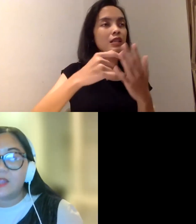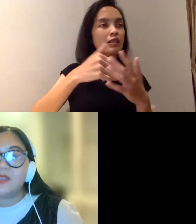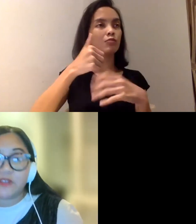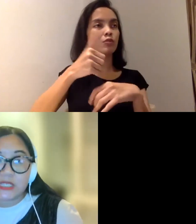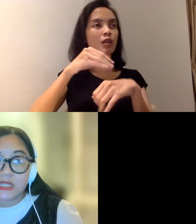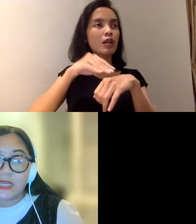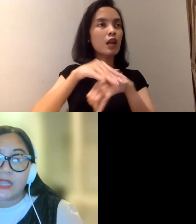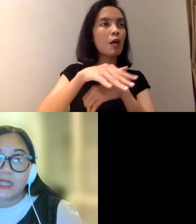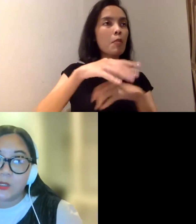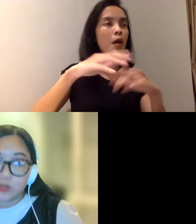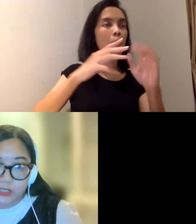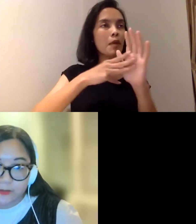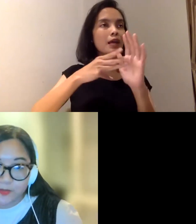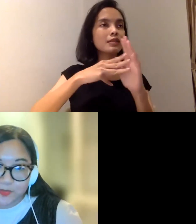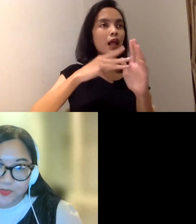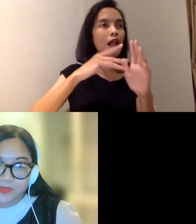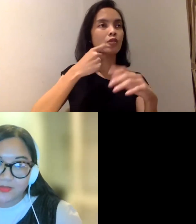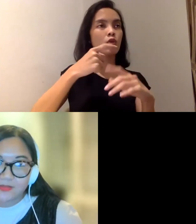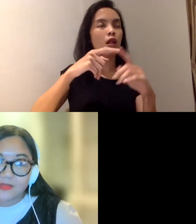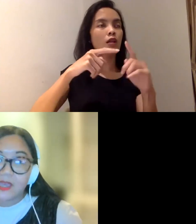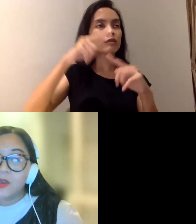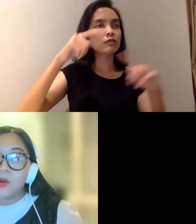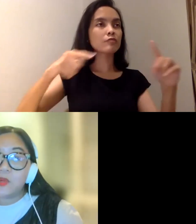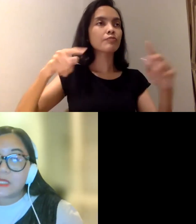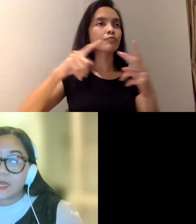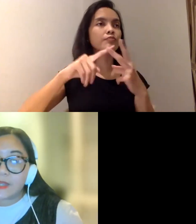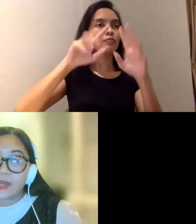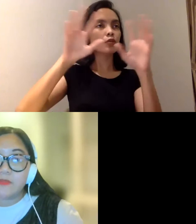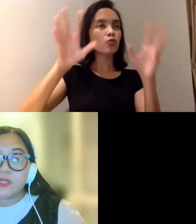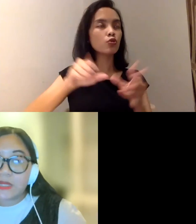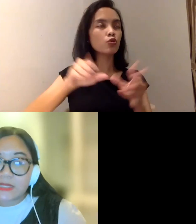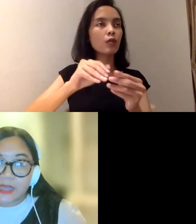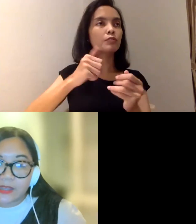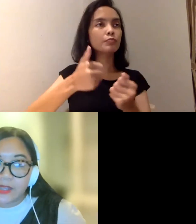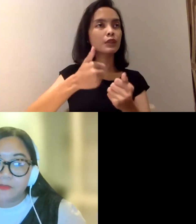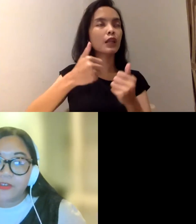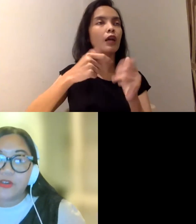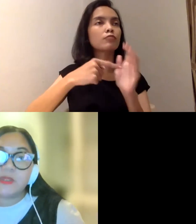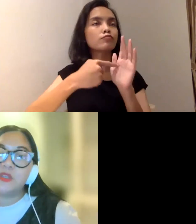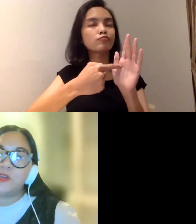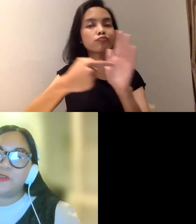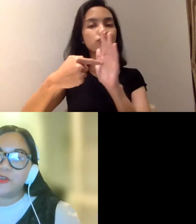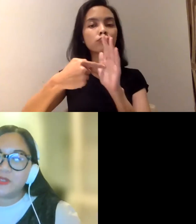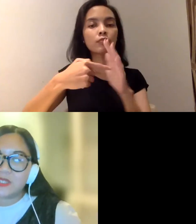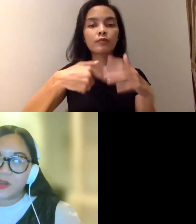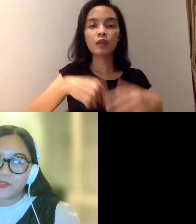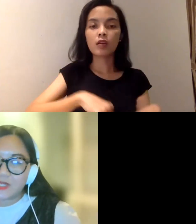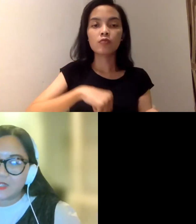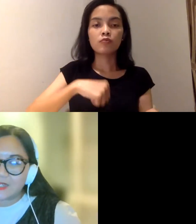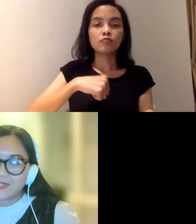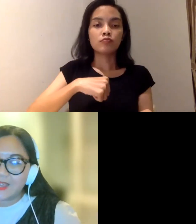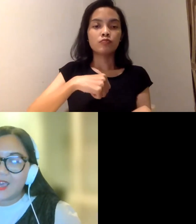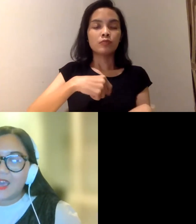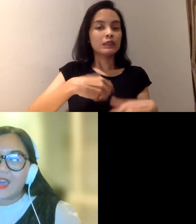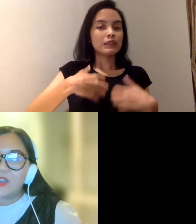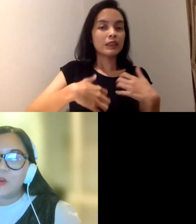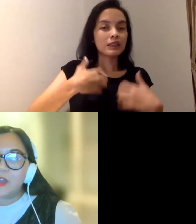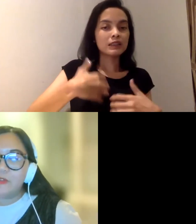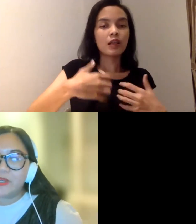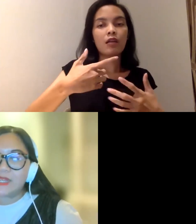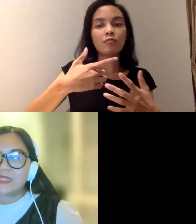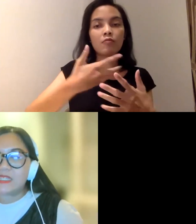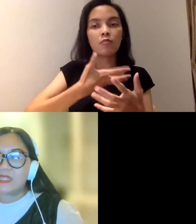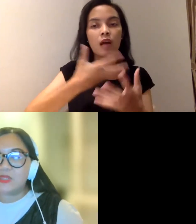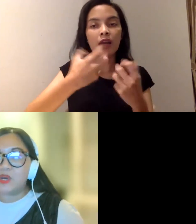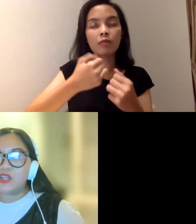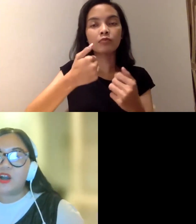like diversity and inclusion. Once again, I'm so excited. I'm very much looking forward to this conversation and hope